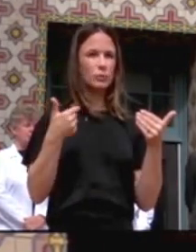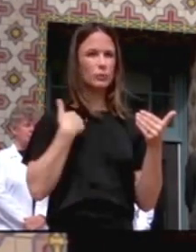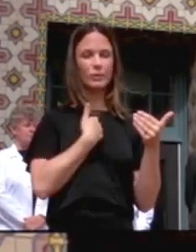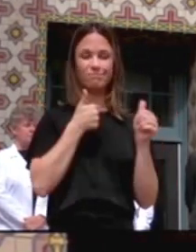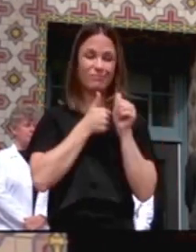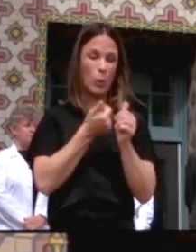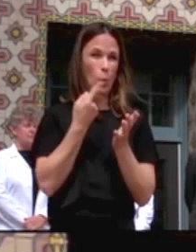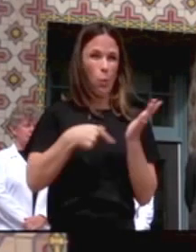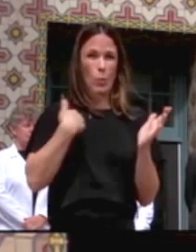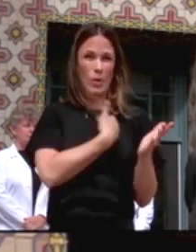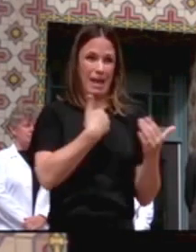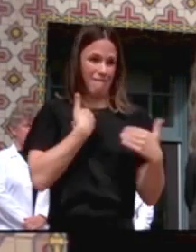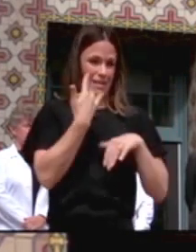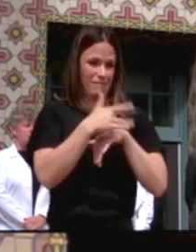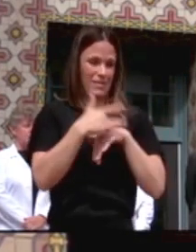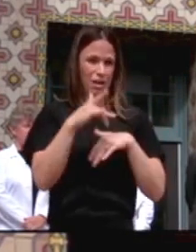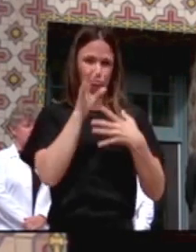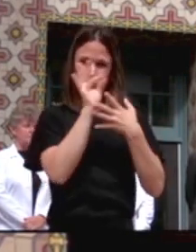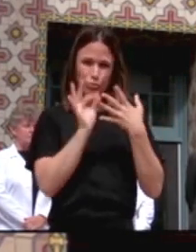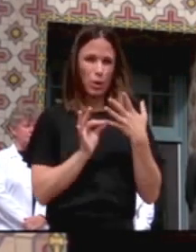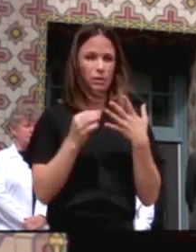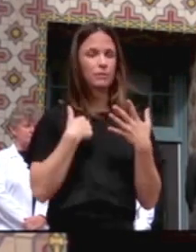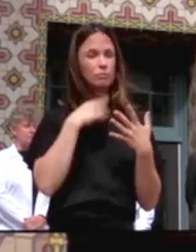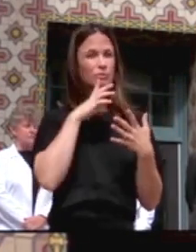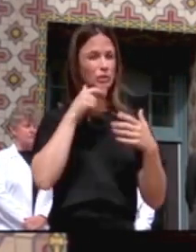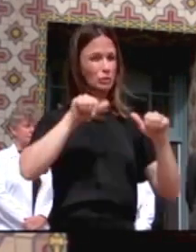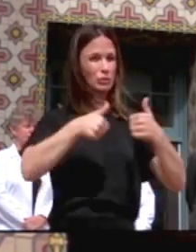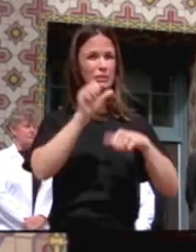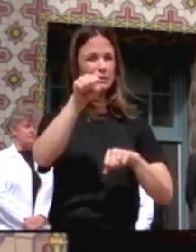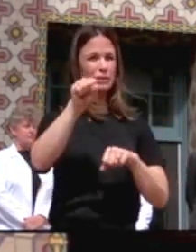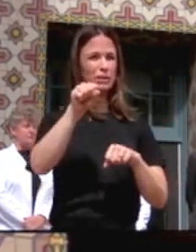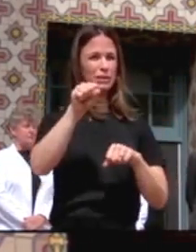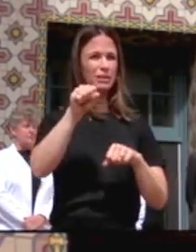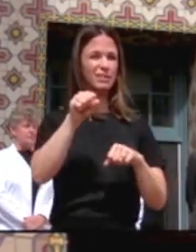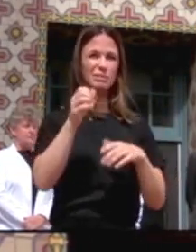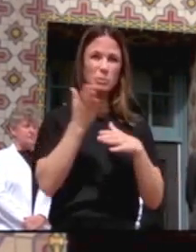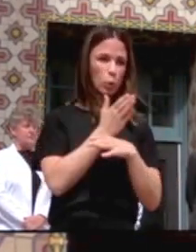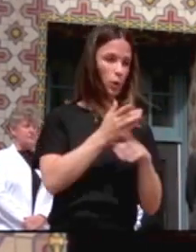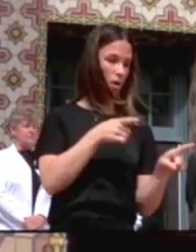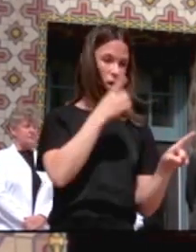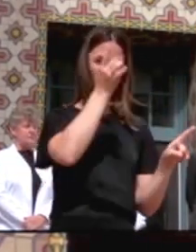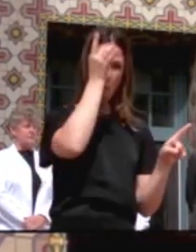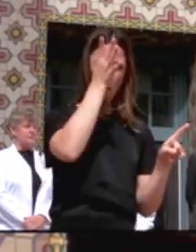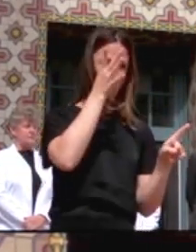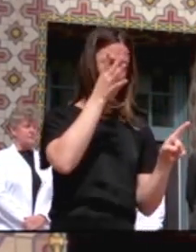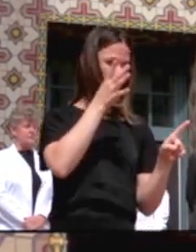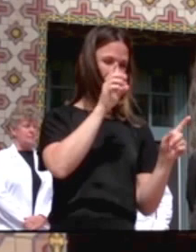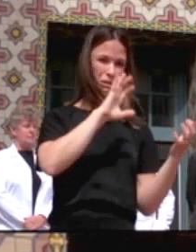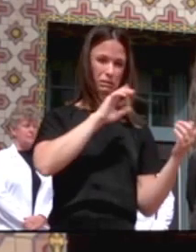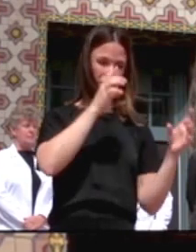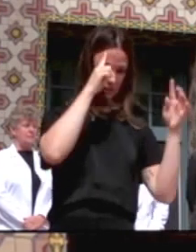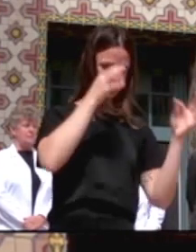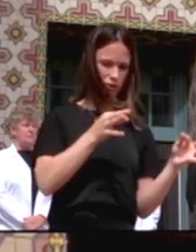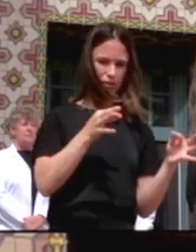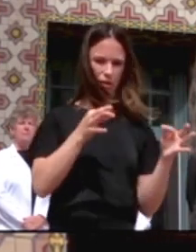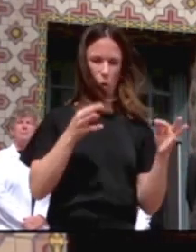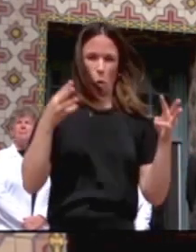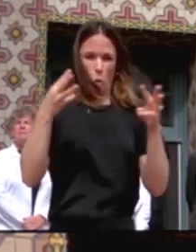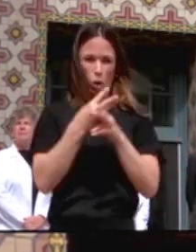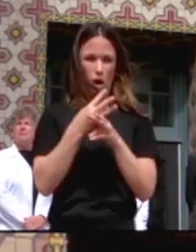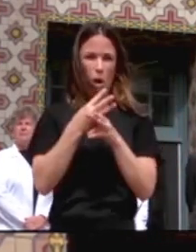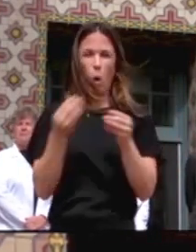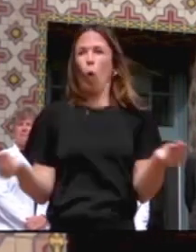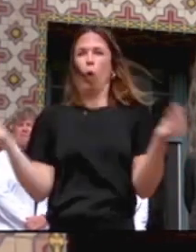us were very difficult. The choices we had were between a bad decision, a worse decision, and a far worse